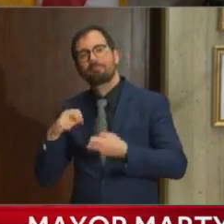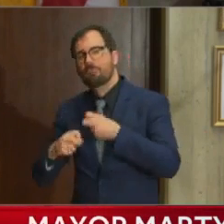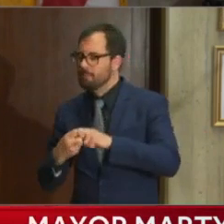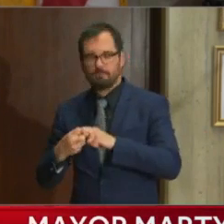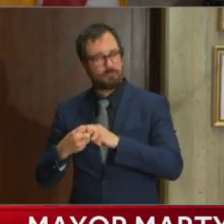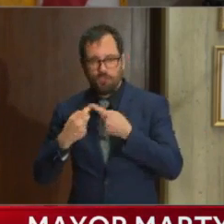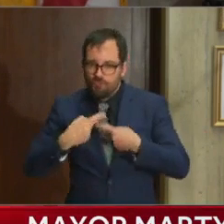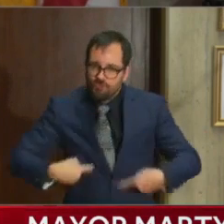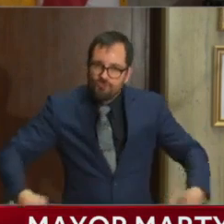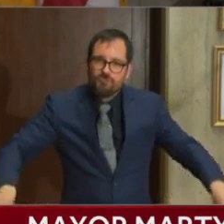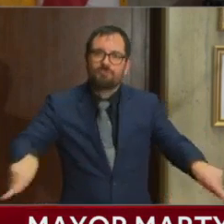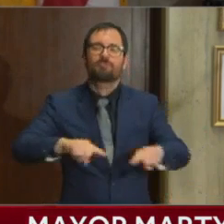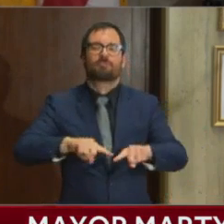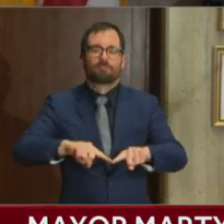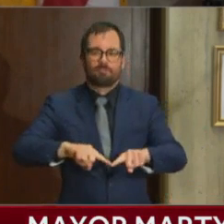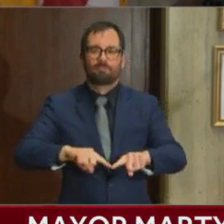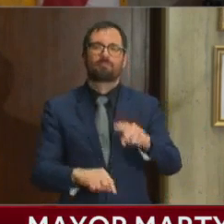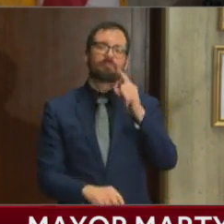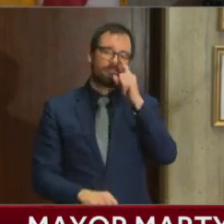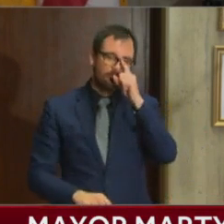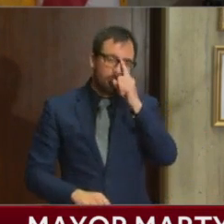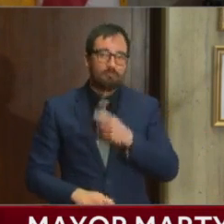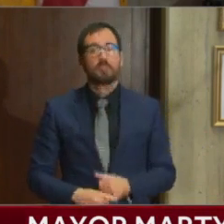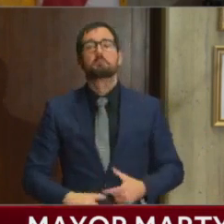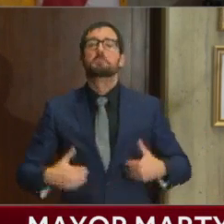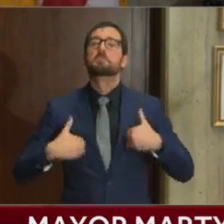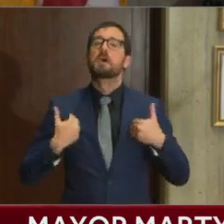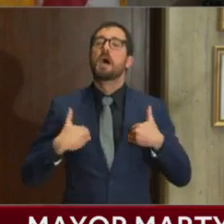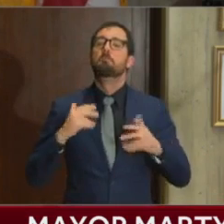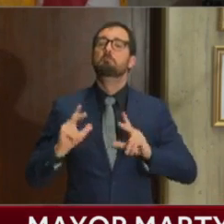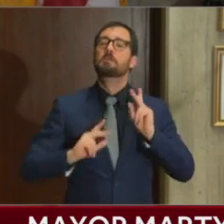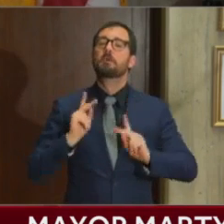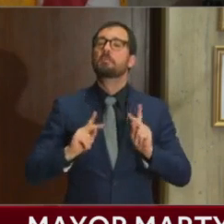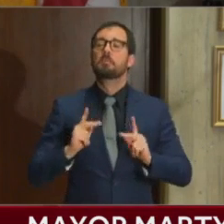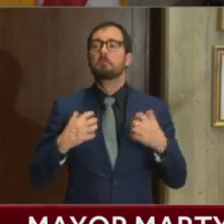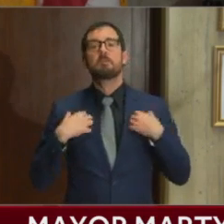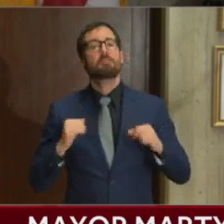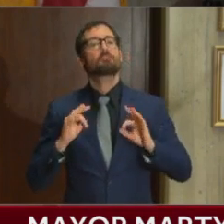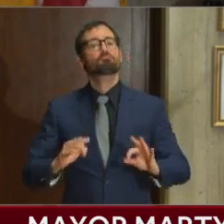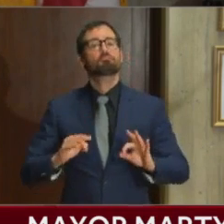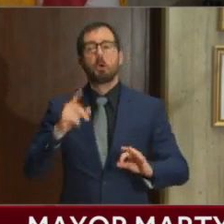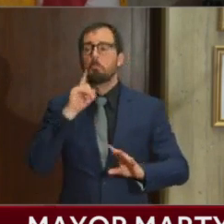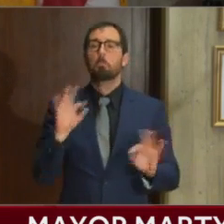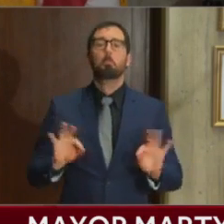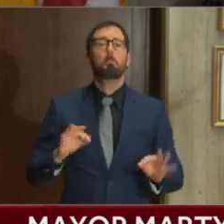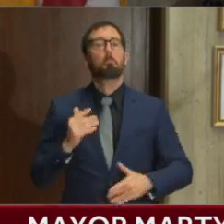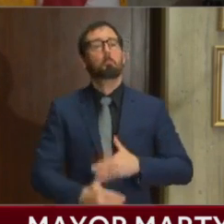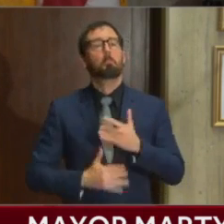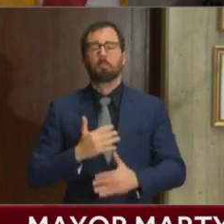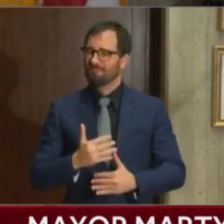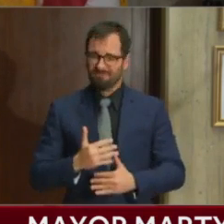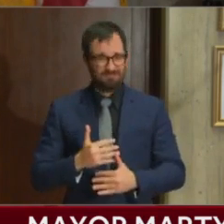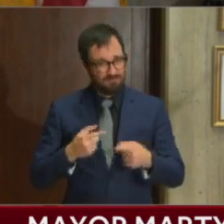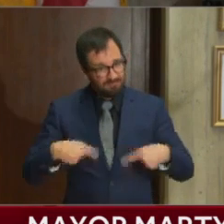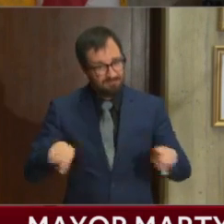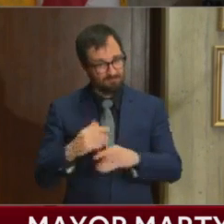power and the responsibility that each of us has to protect the people, especially the most vulnerable, we share with our